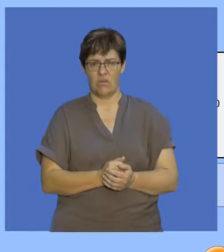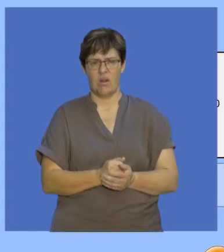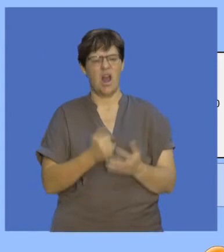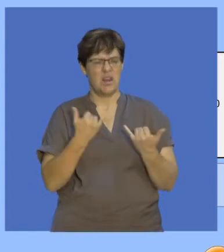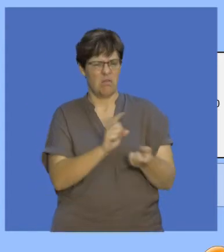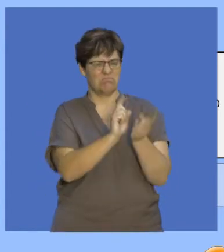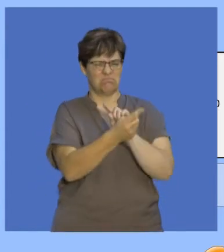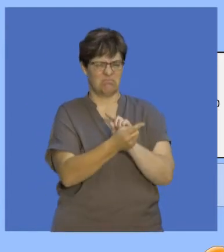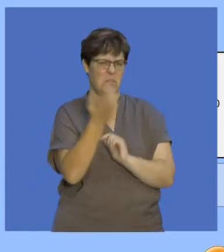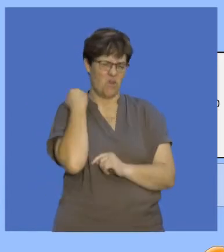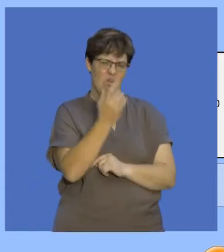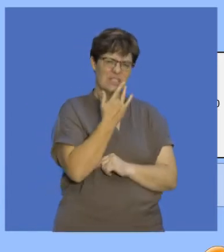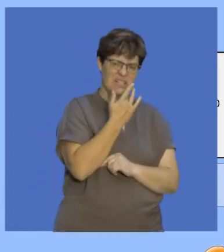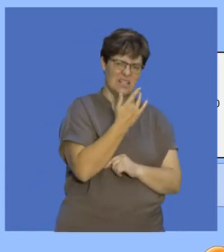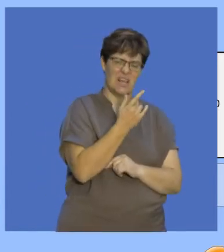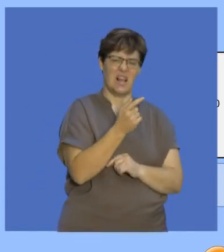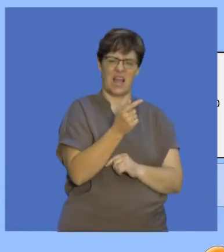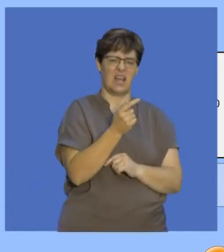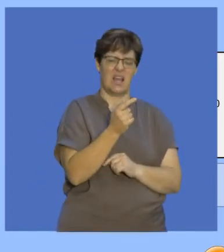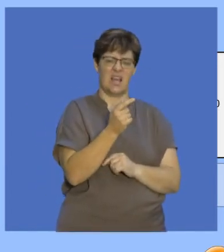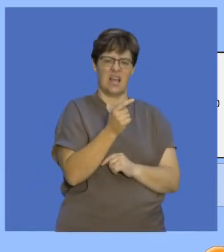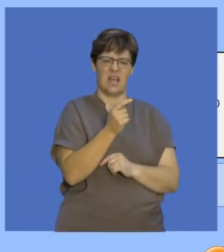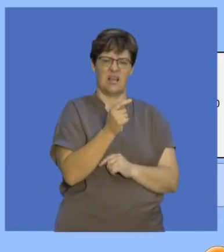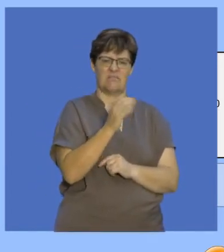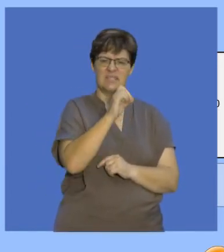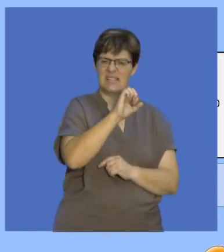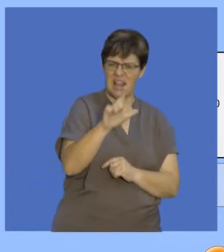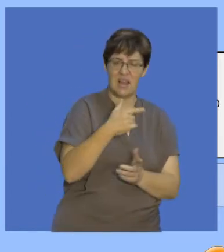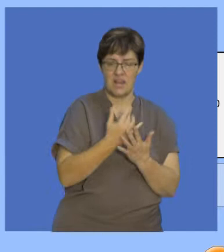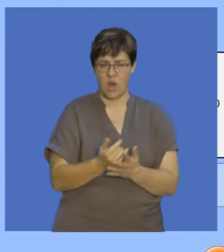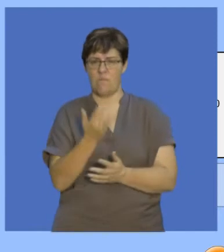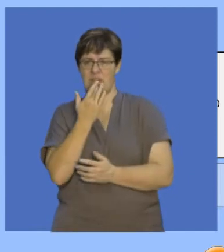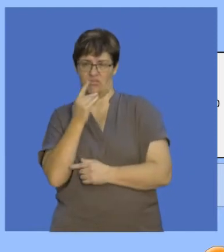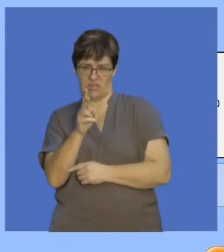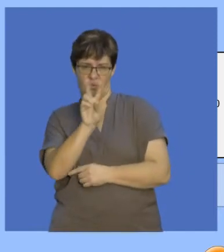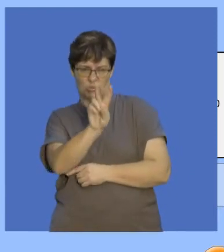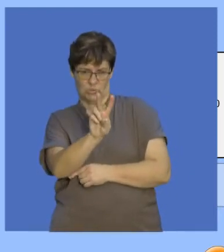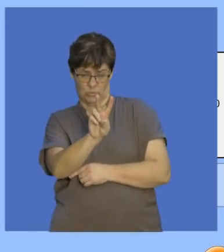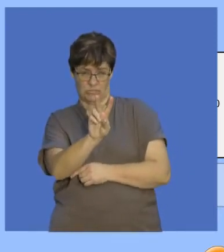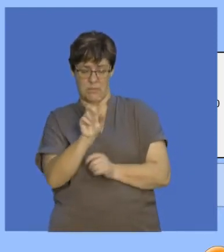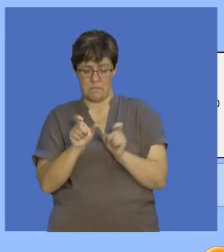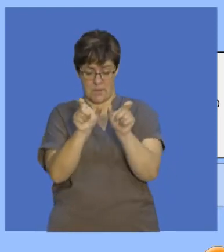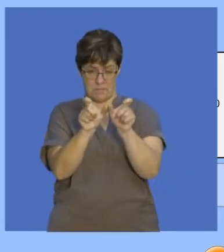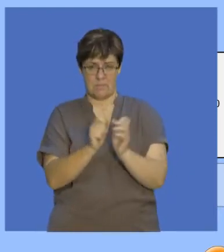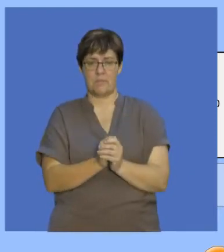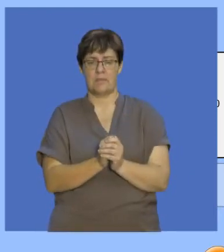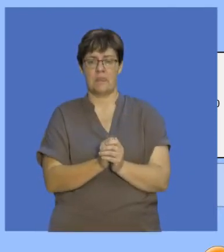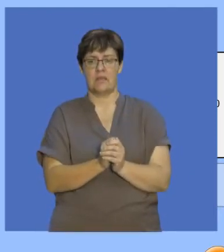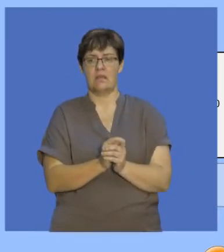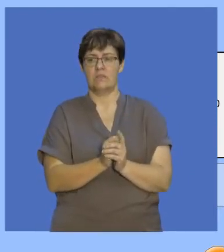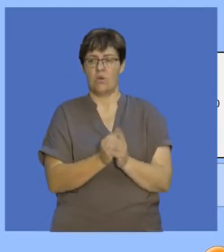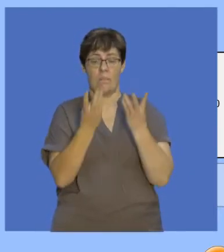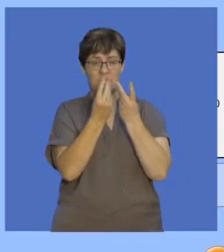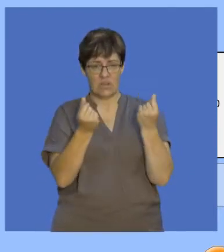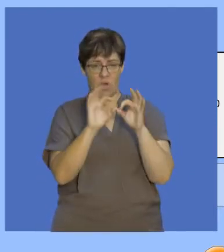change, let's talk about a battery, okay? This is a source of electrical energy, okay? Now, we've got conducting wires,